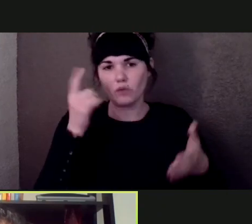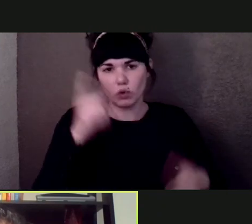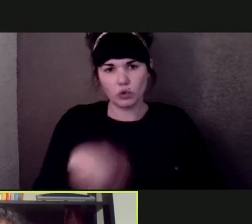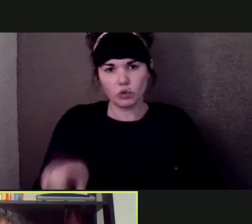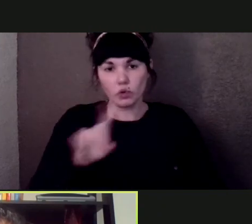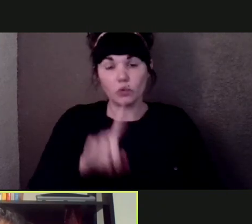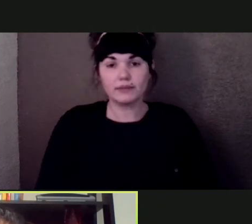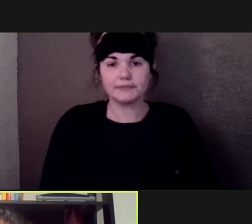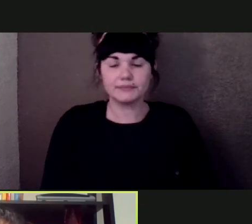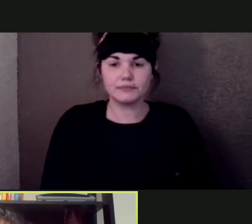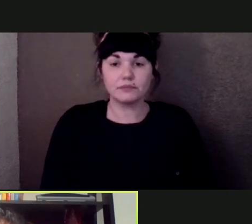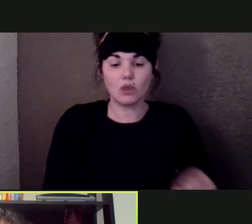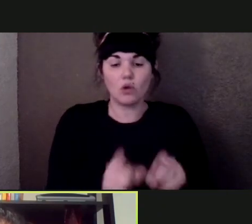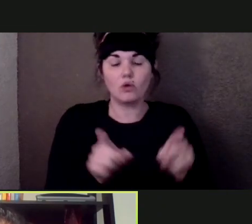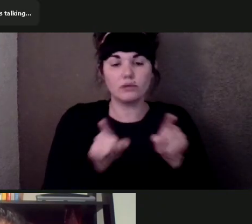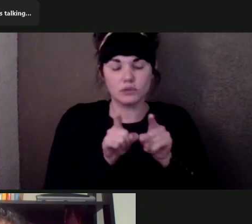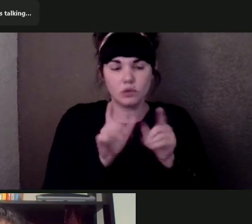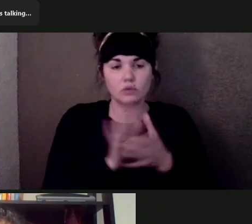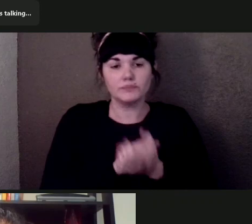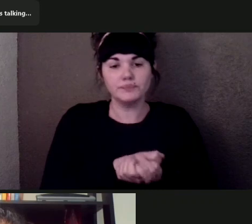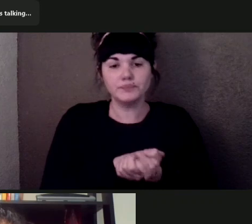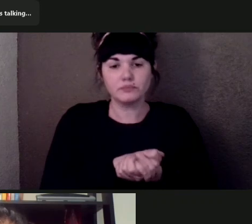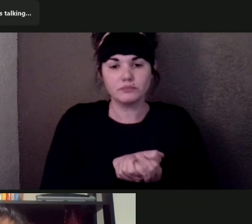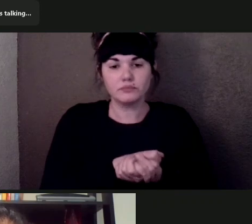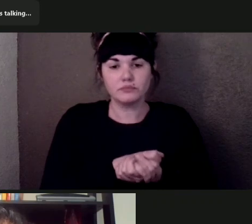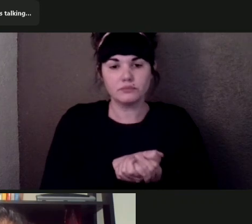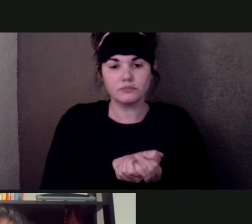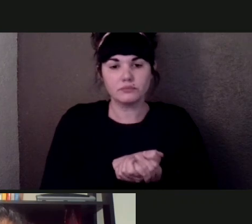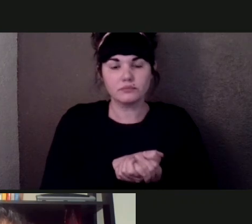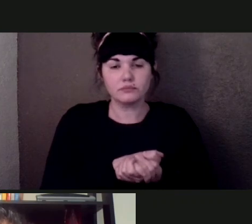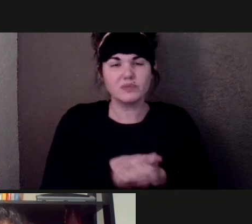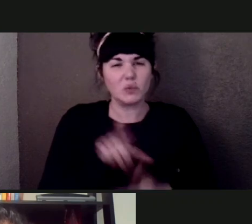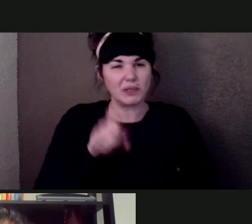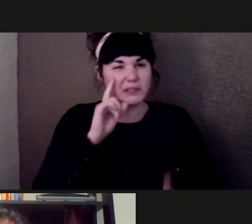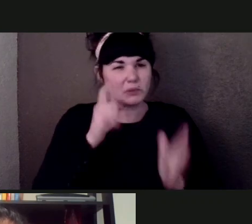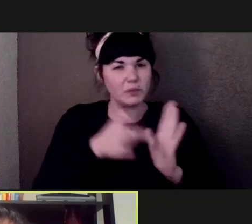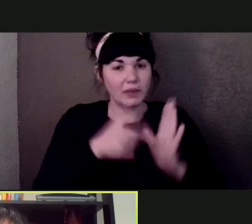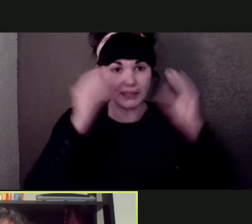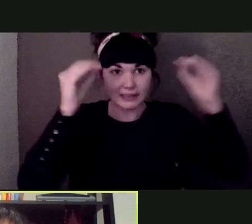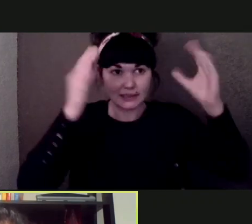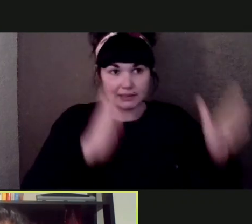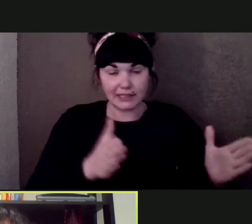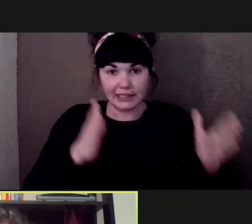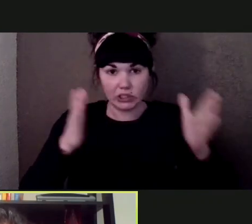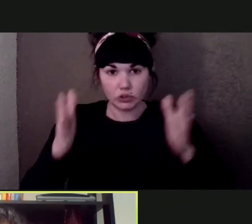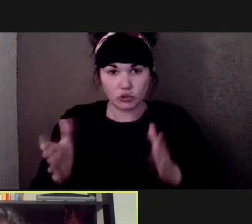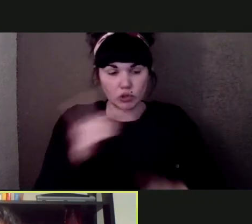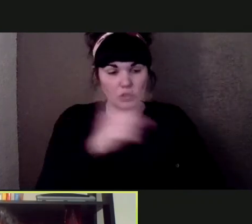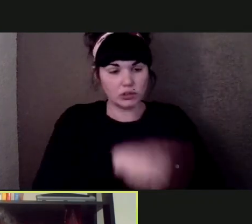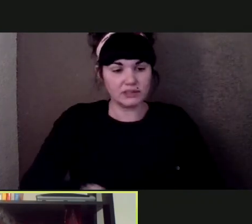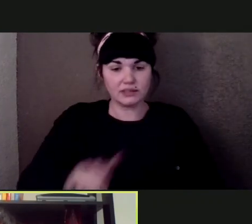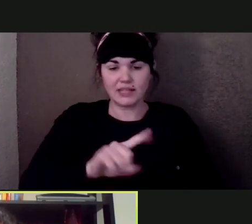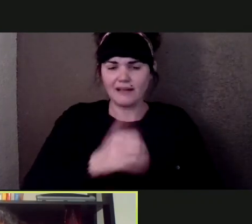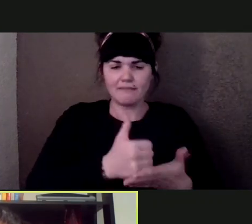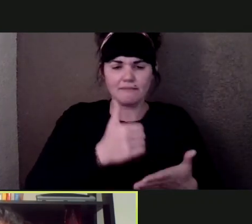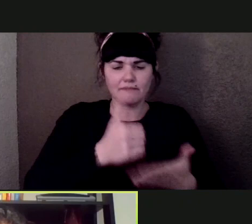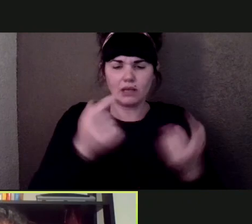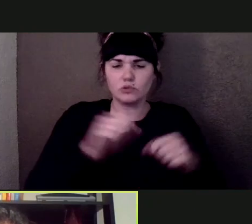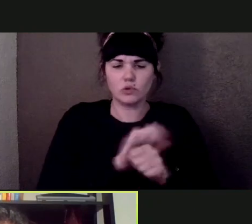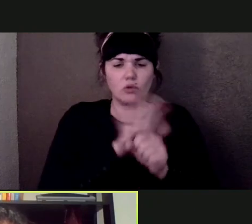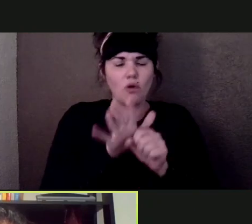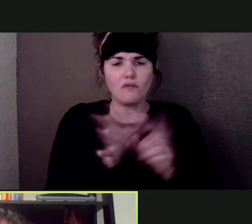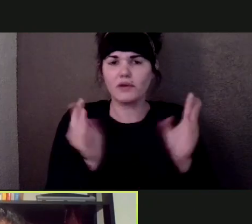that teachers have made this pandemic period in particular, much more bearable for our children. And we want